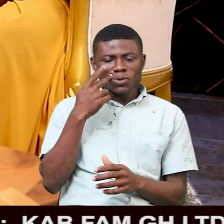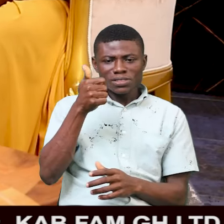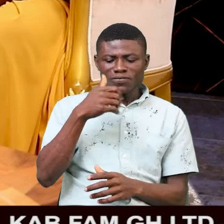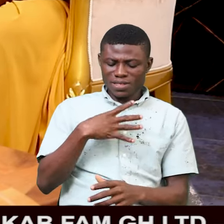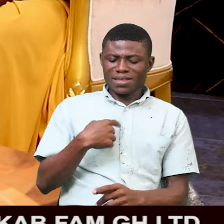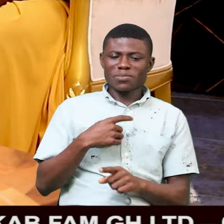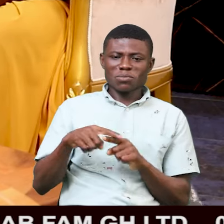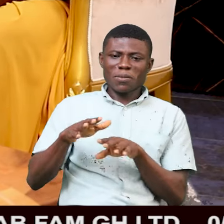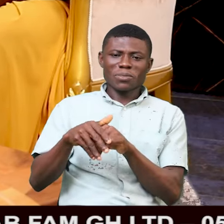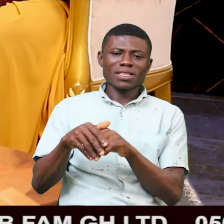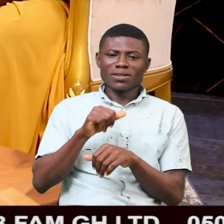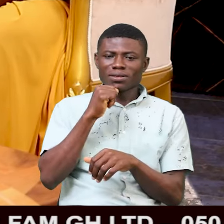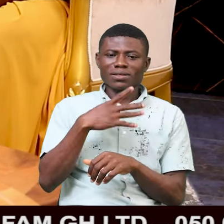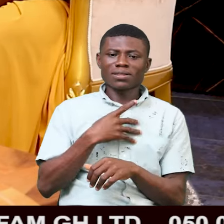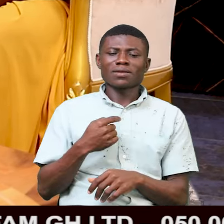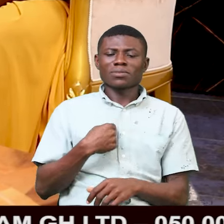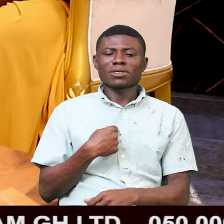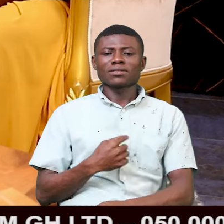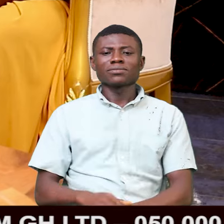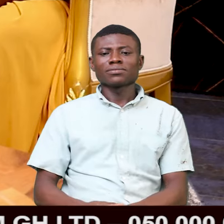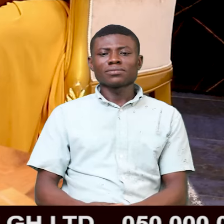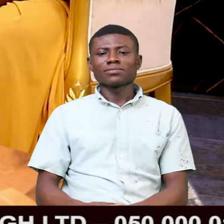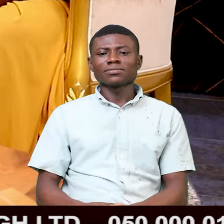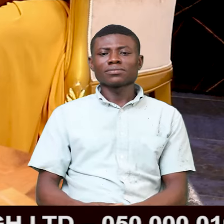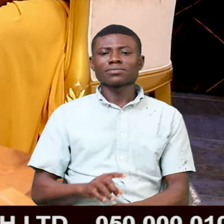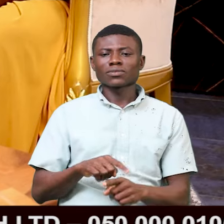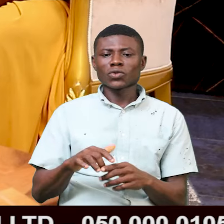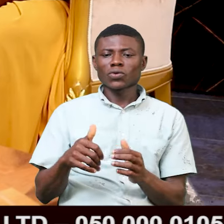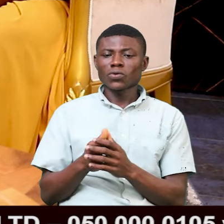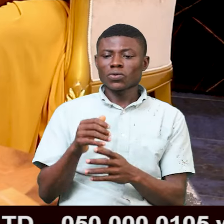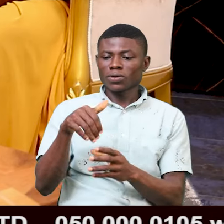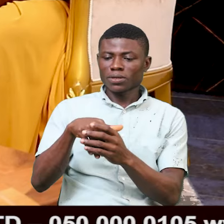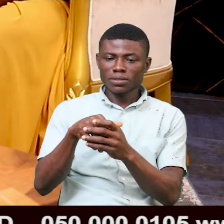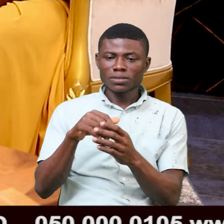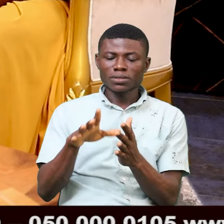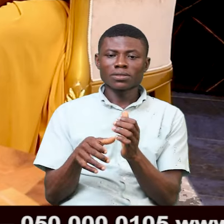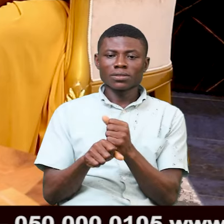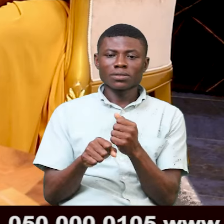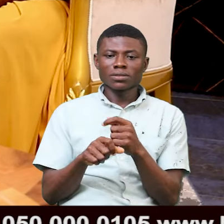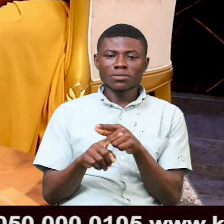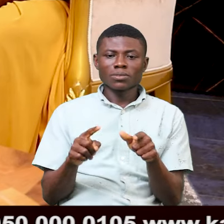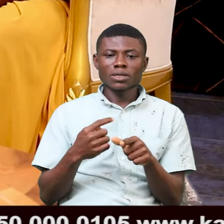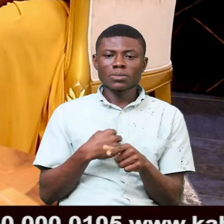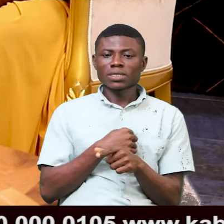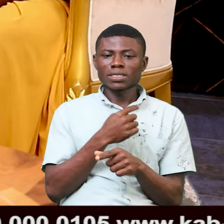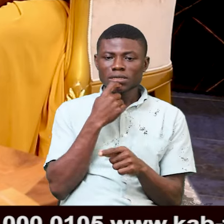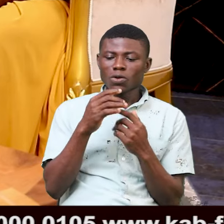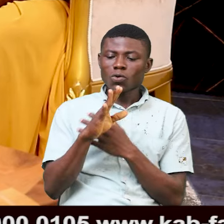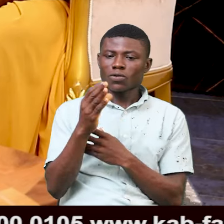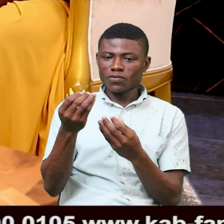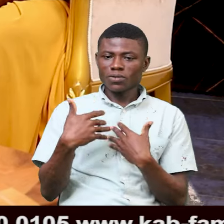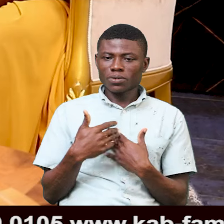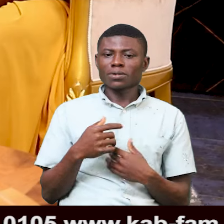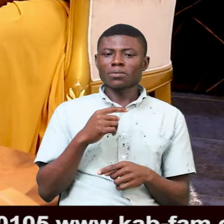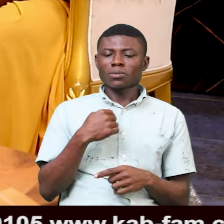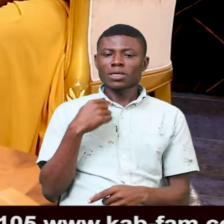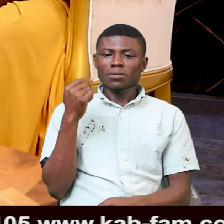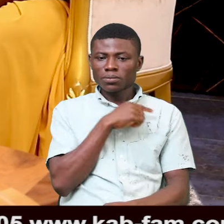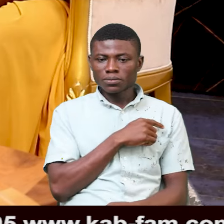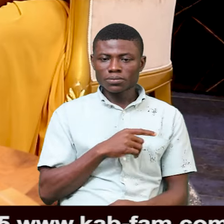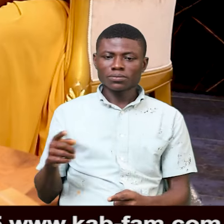Yeah. Yeah. And you know, when you now factored in, but se me kase nyami kachere niya, me